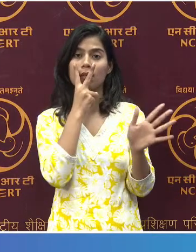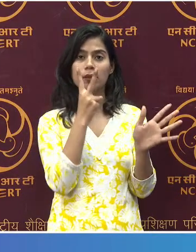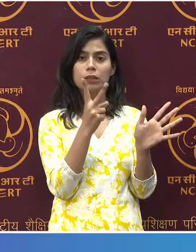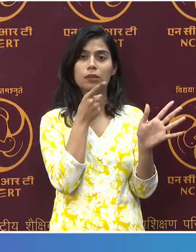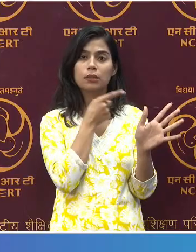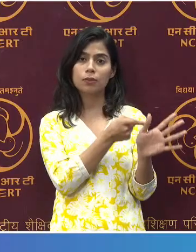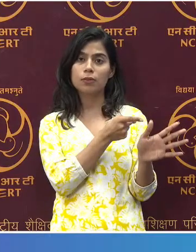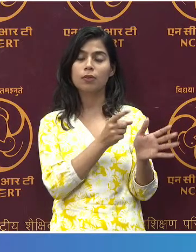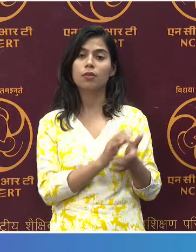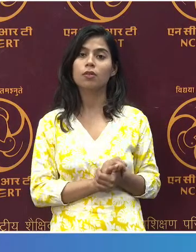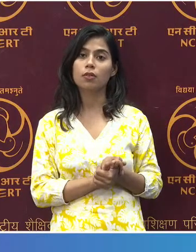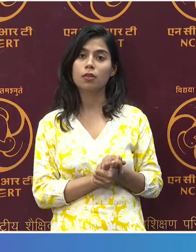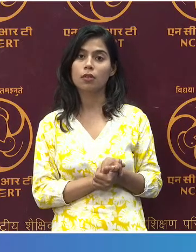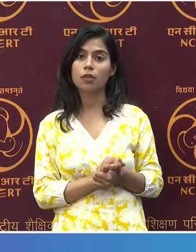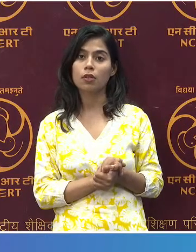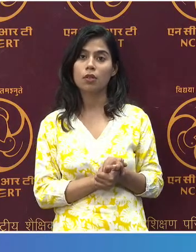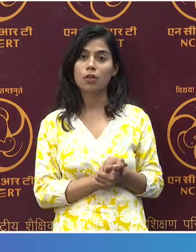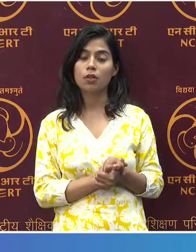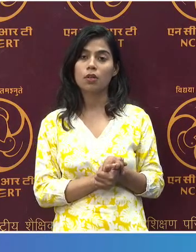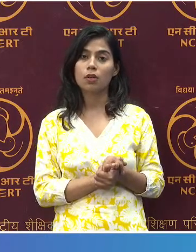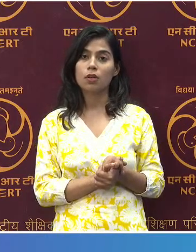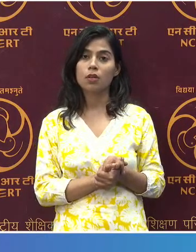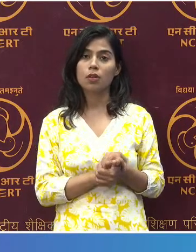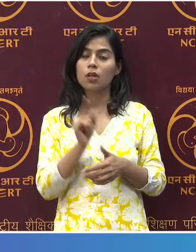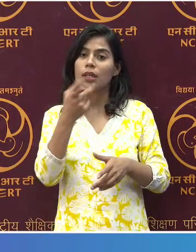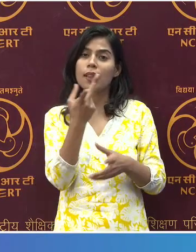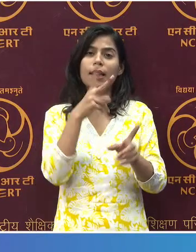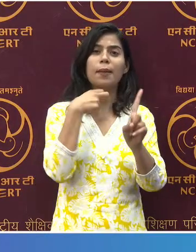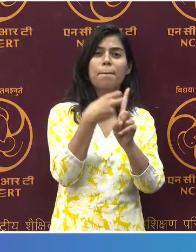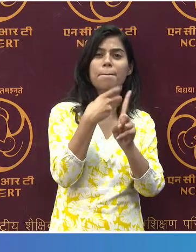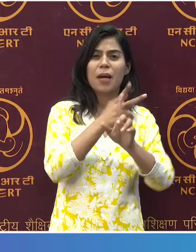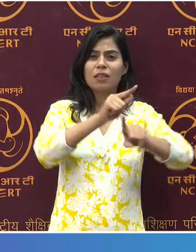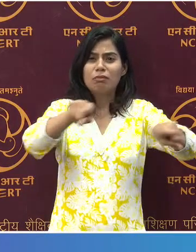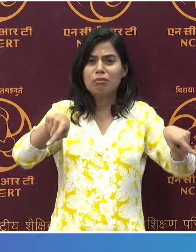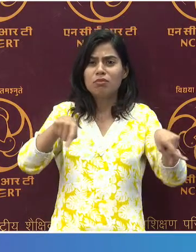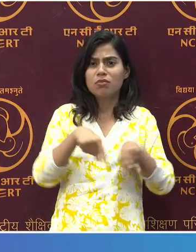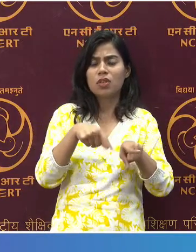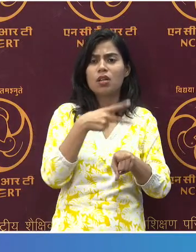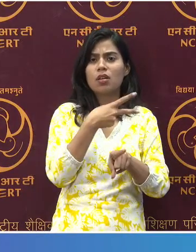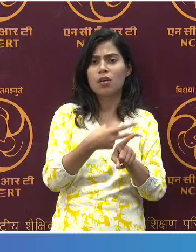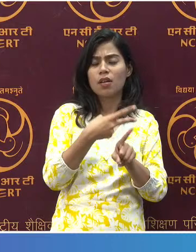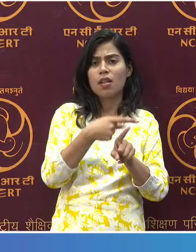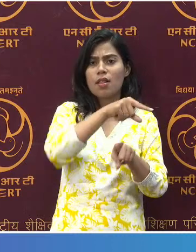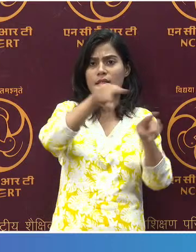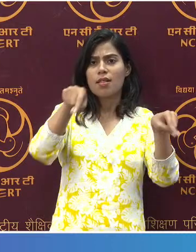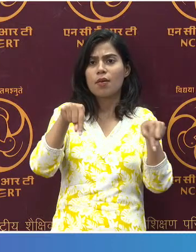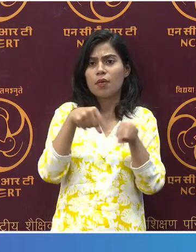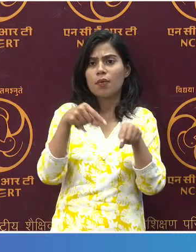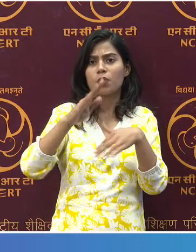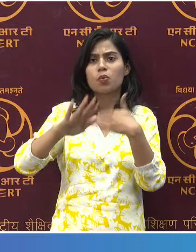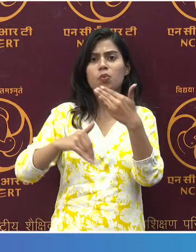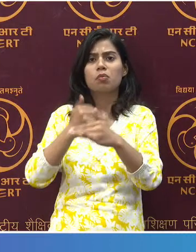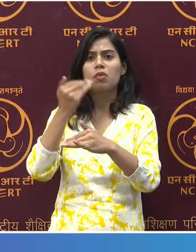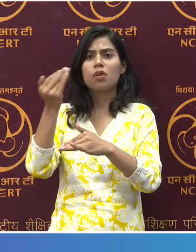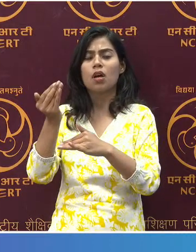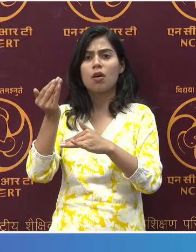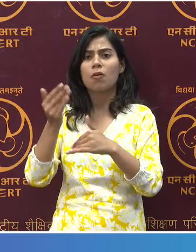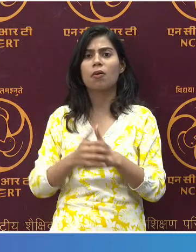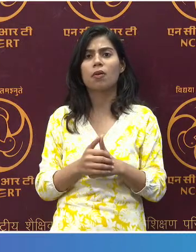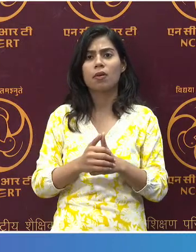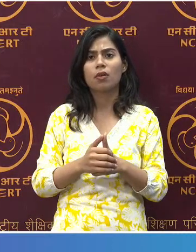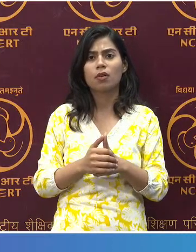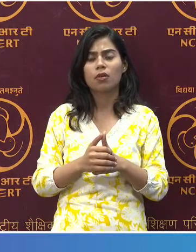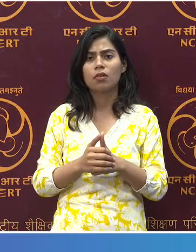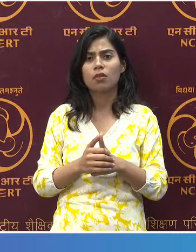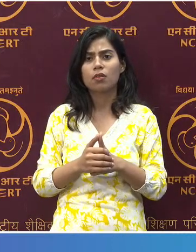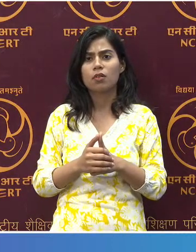that hydrogen atom being adsorbed over the metal surface in the first sphere of metal atom has been shown, and after that there